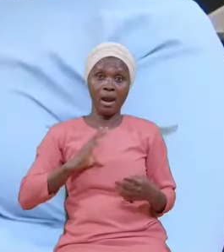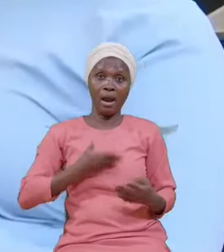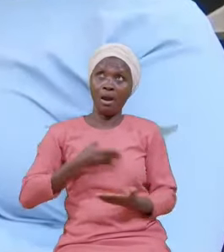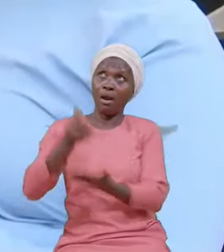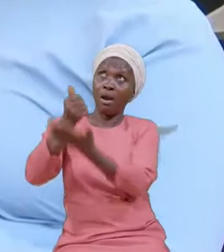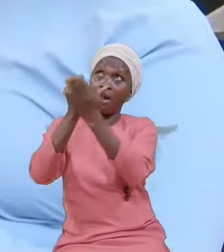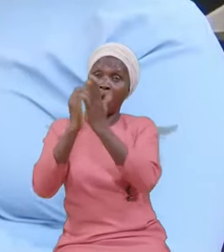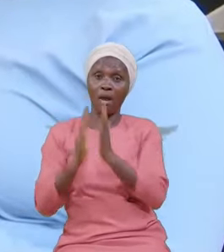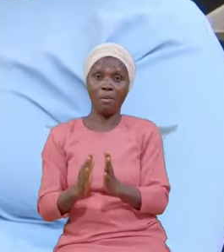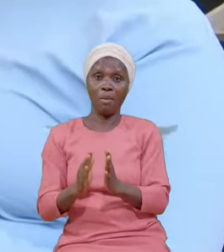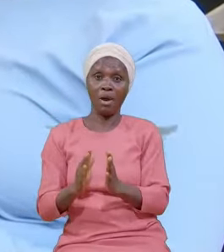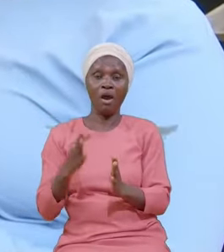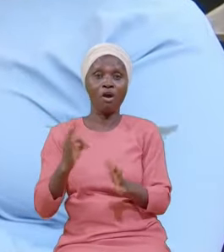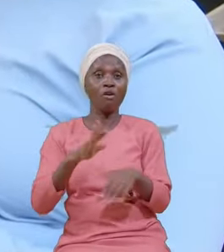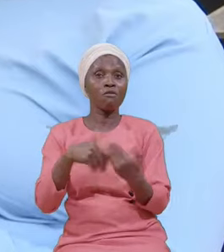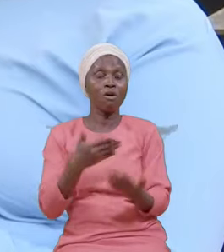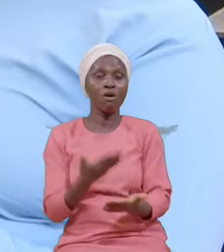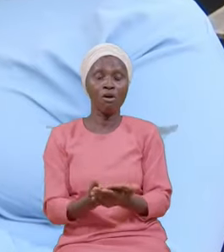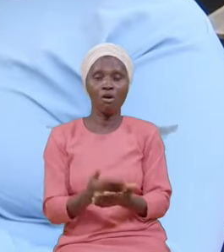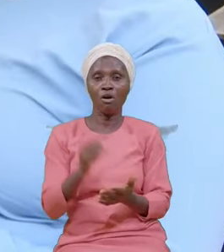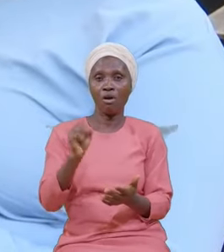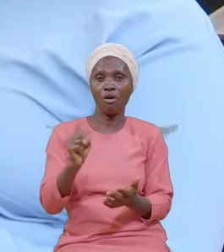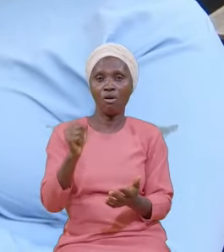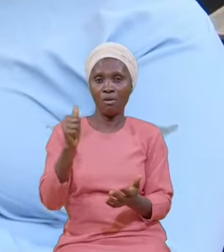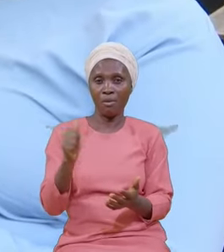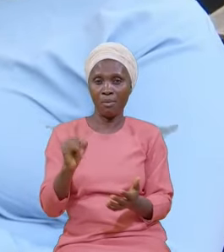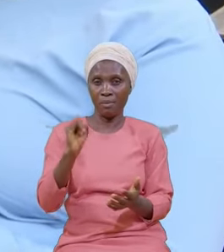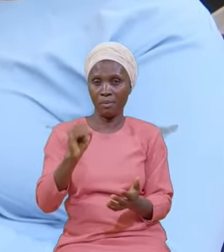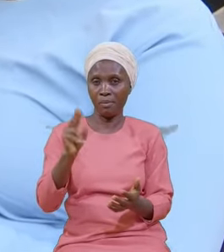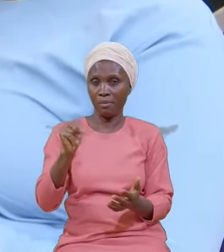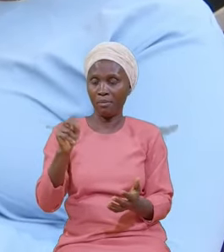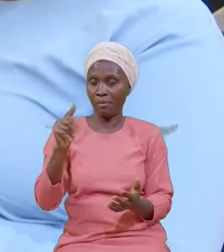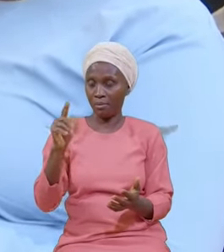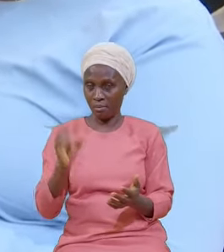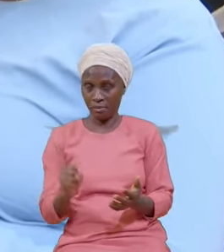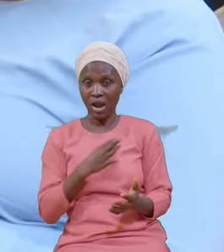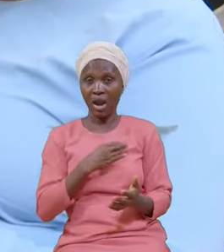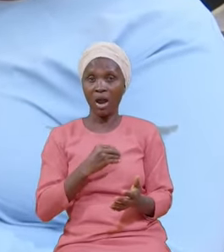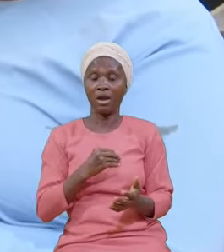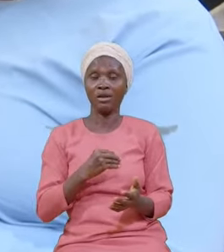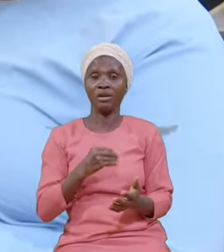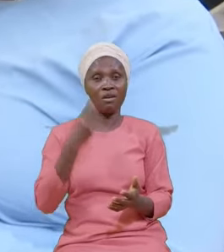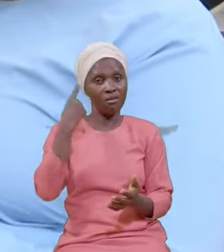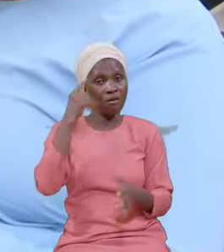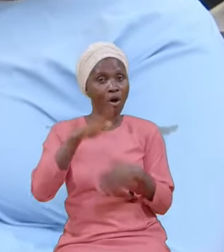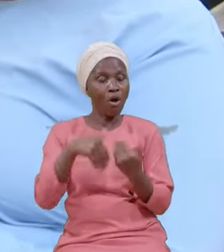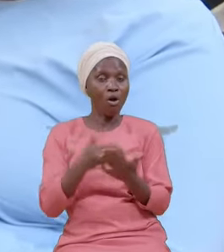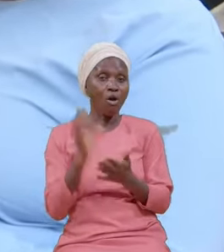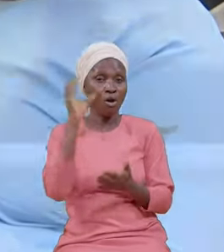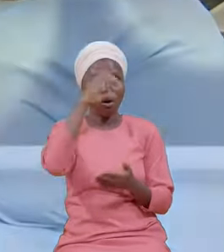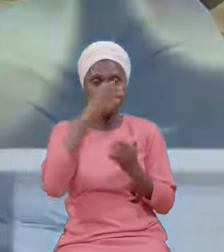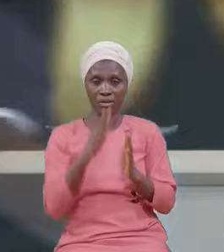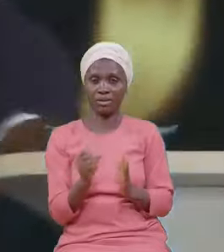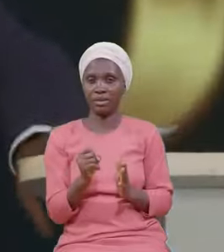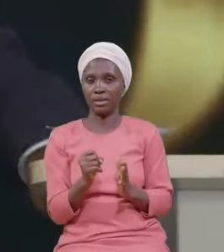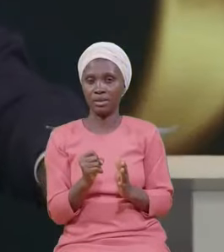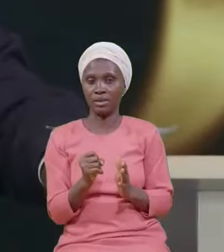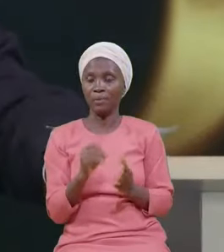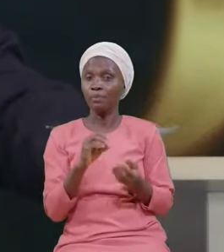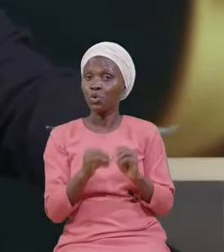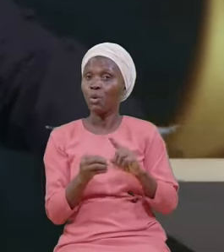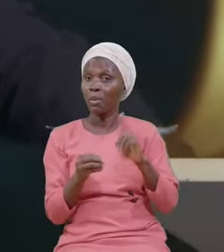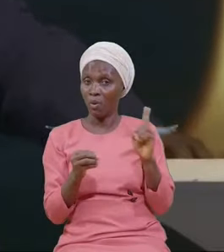Saints and of all the Seekers look at three things here number one number one he's the